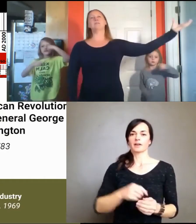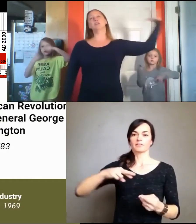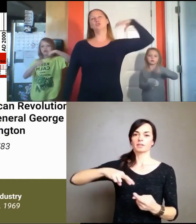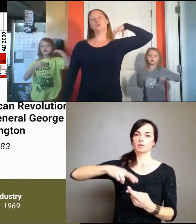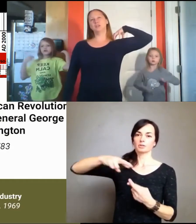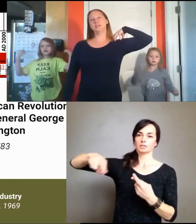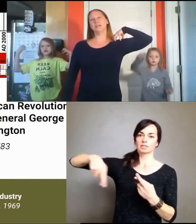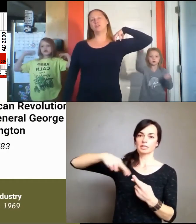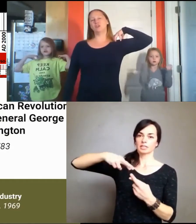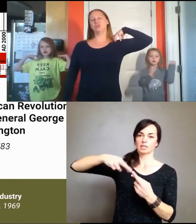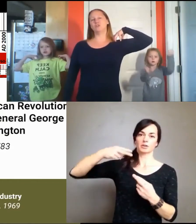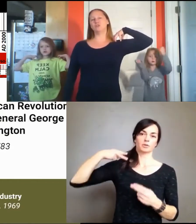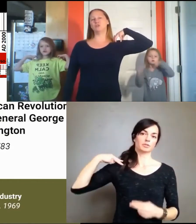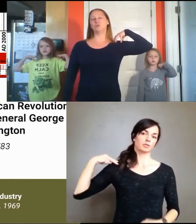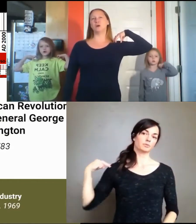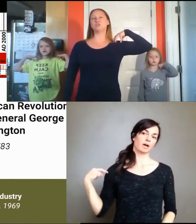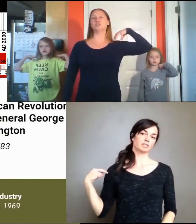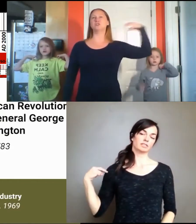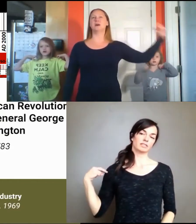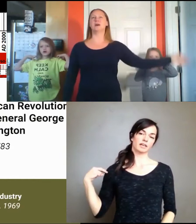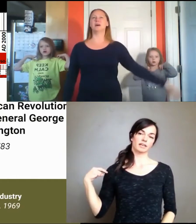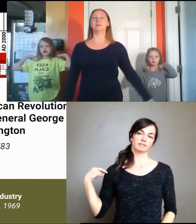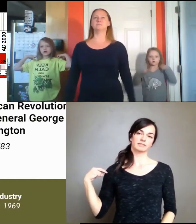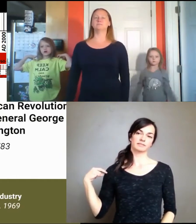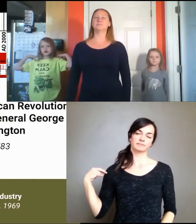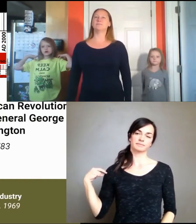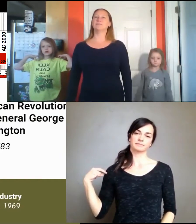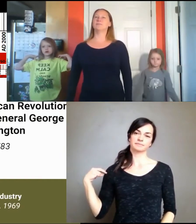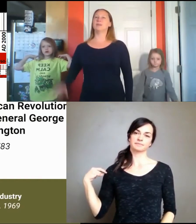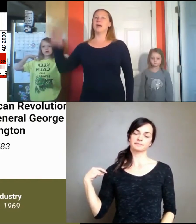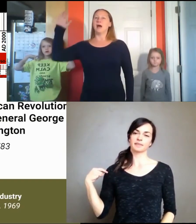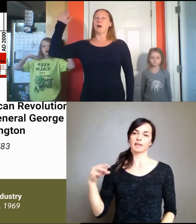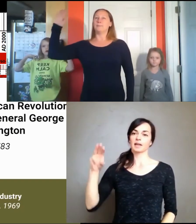American Revolution and General George Washington.